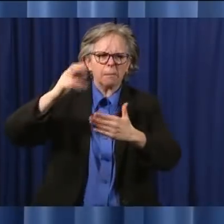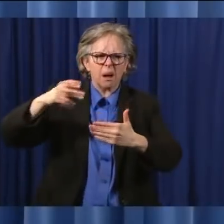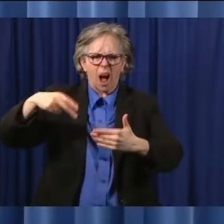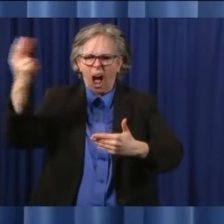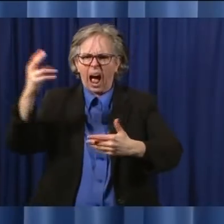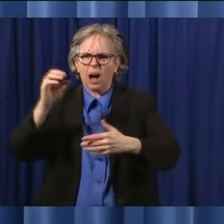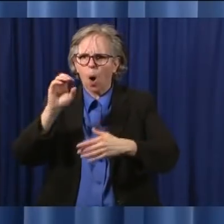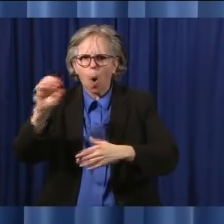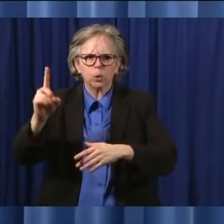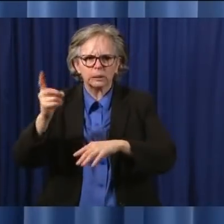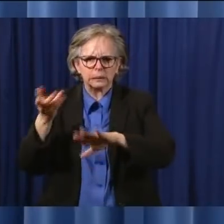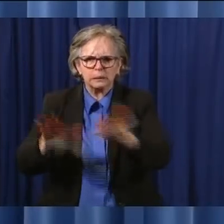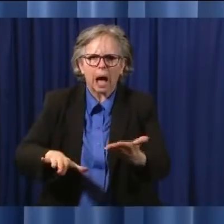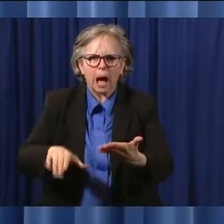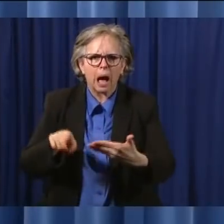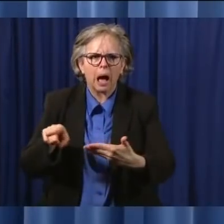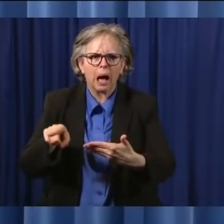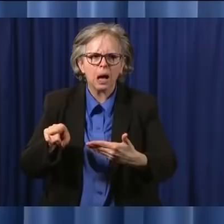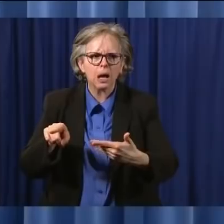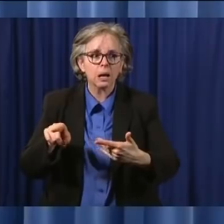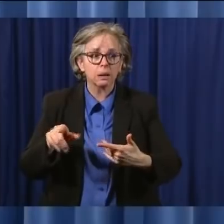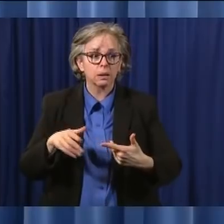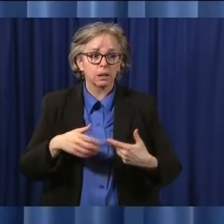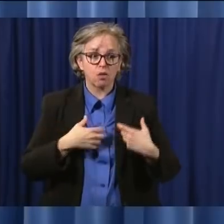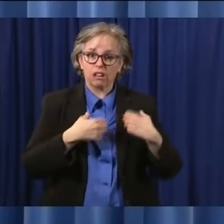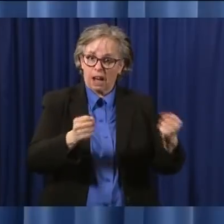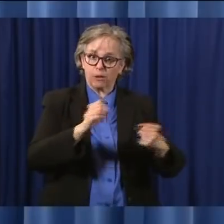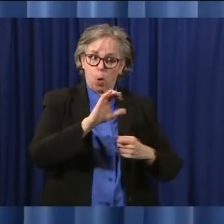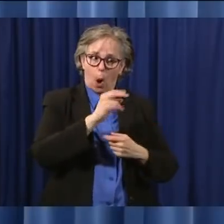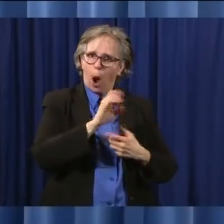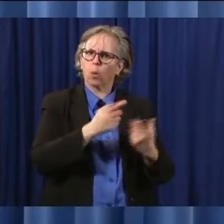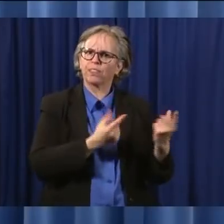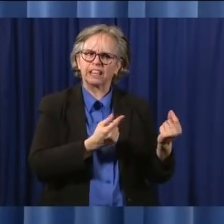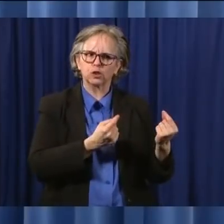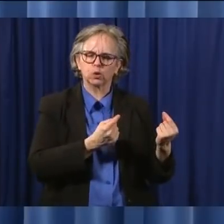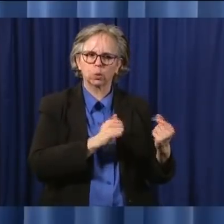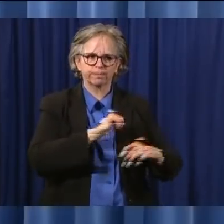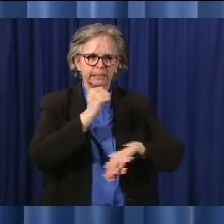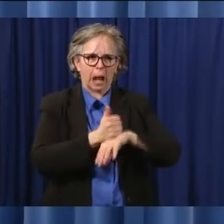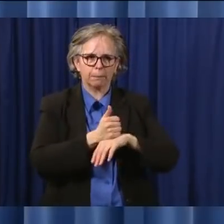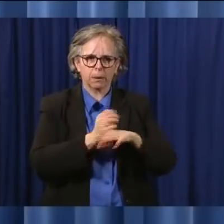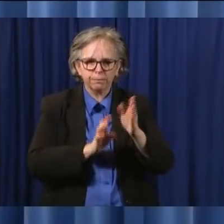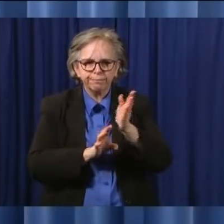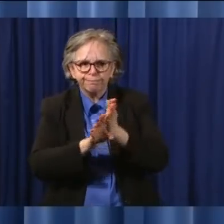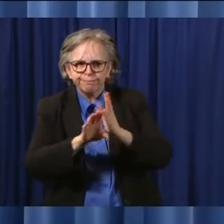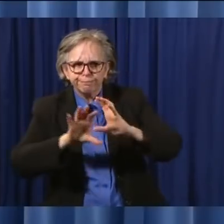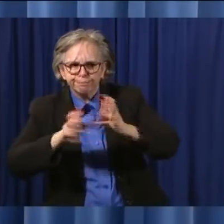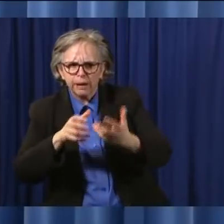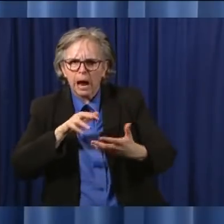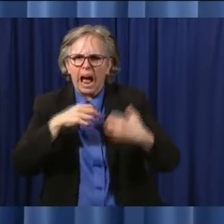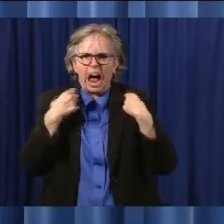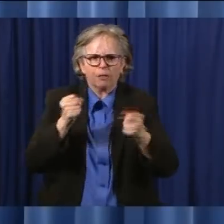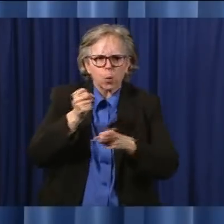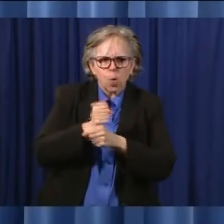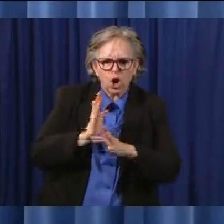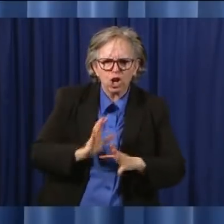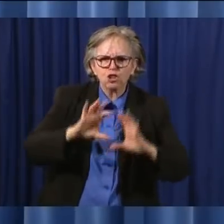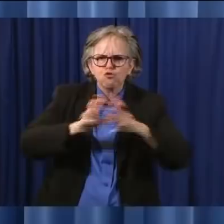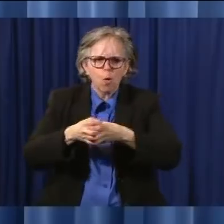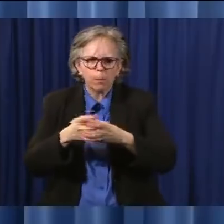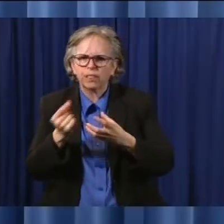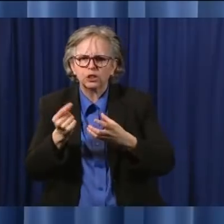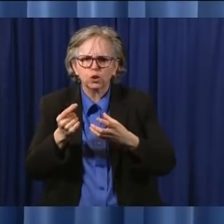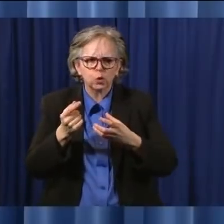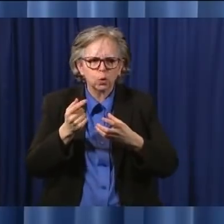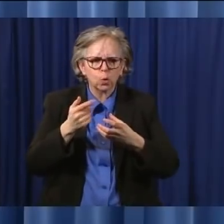our Recovery Ohio responded with the creation of the Minority Health Working Group to make recommendations on reducing overdose deaths